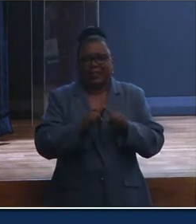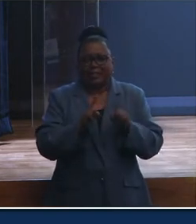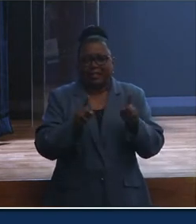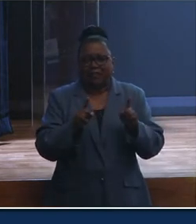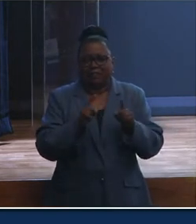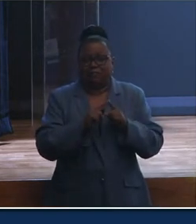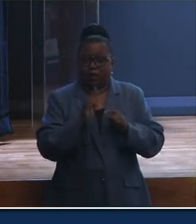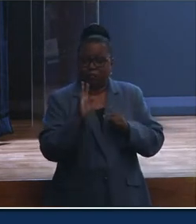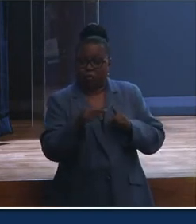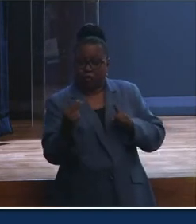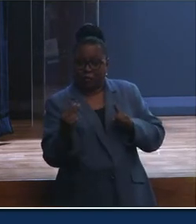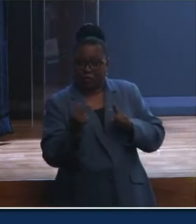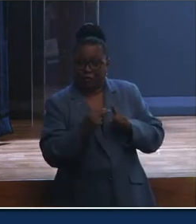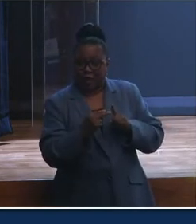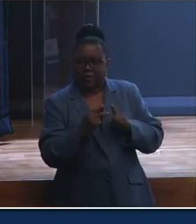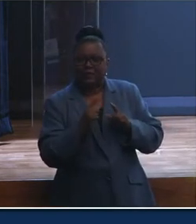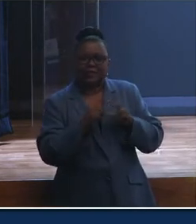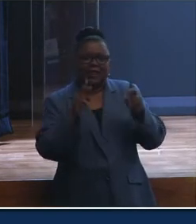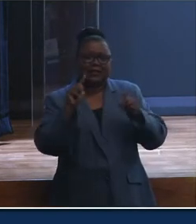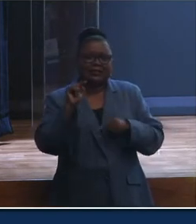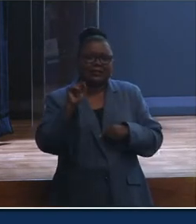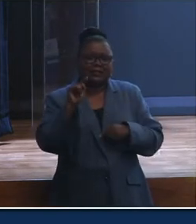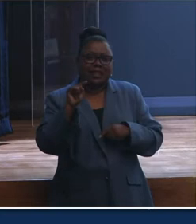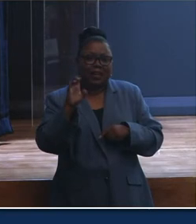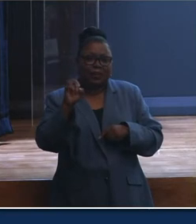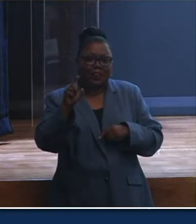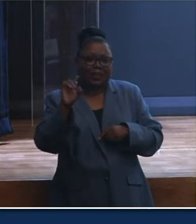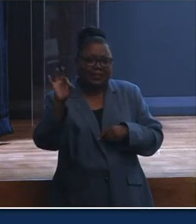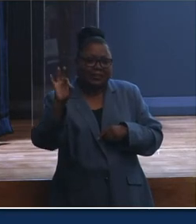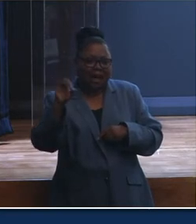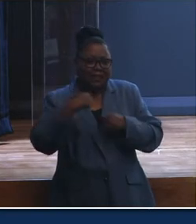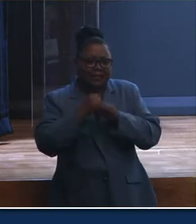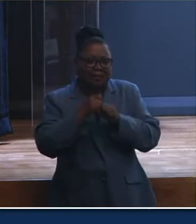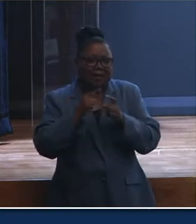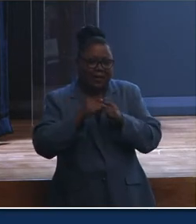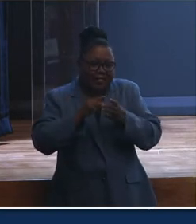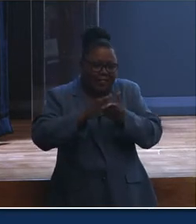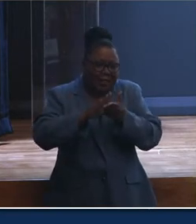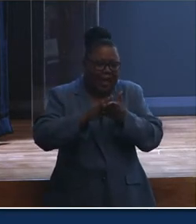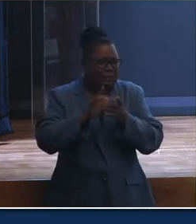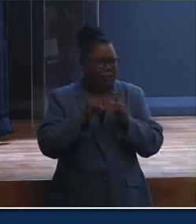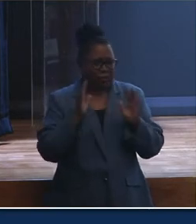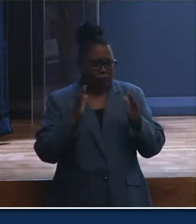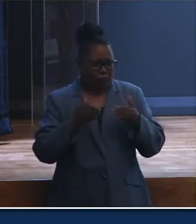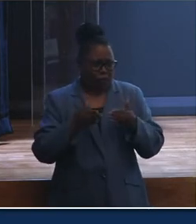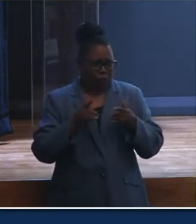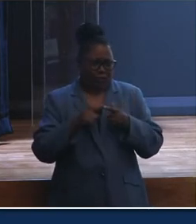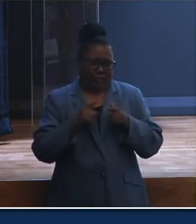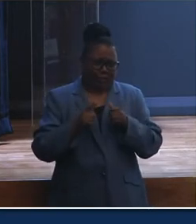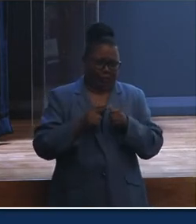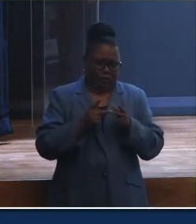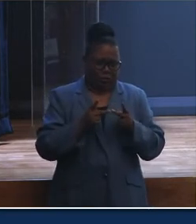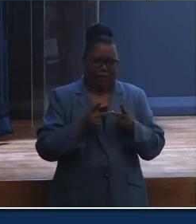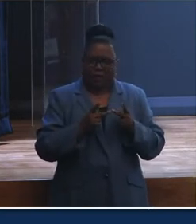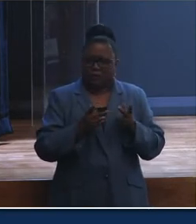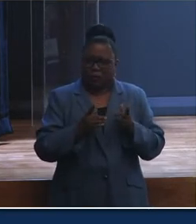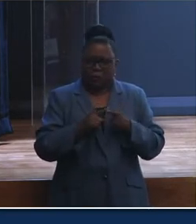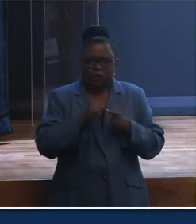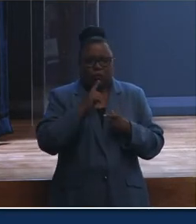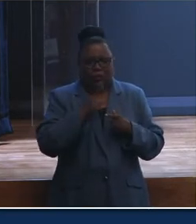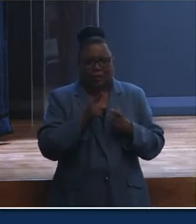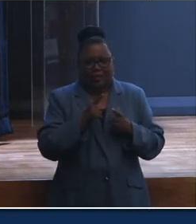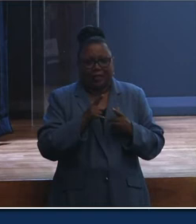difference from your perspective that Title IX has made really in the Academy, because the focus in the first place was